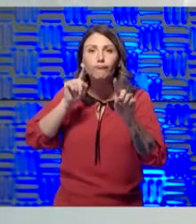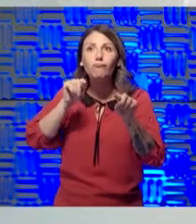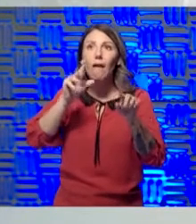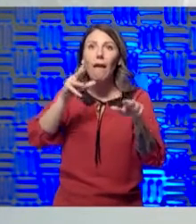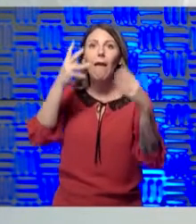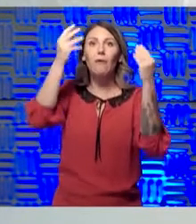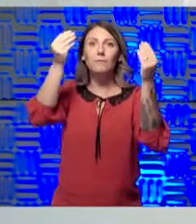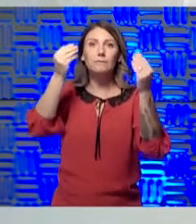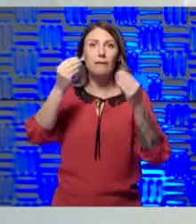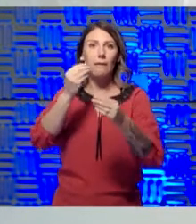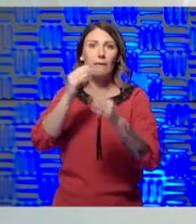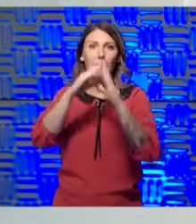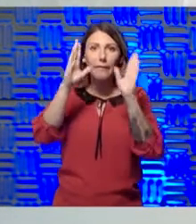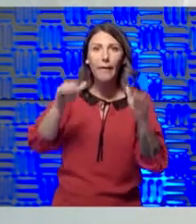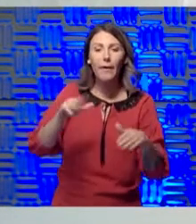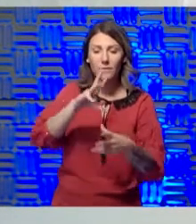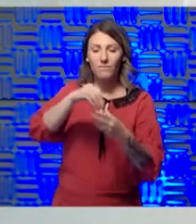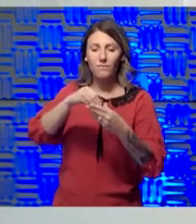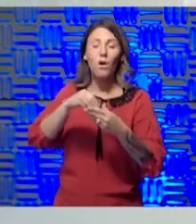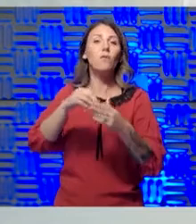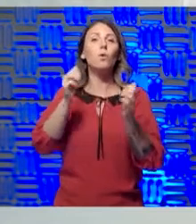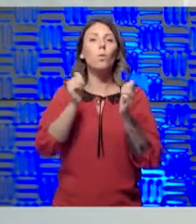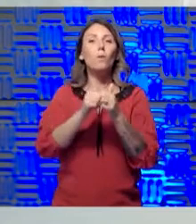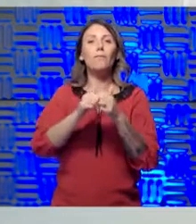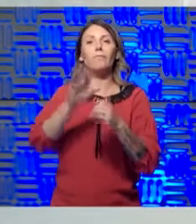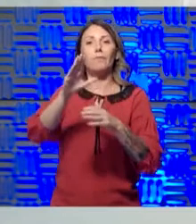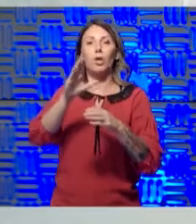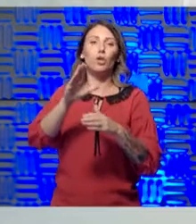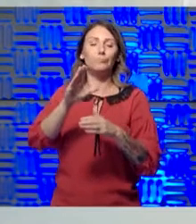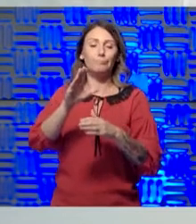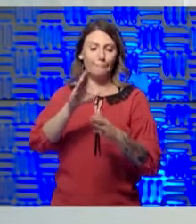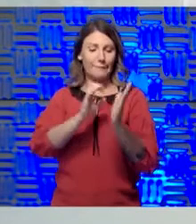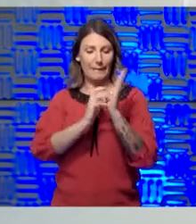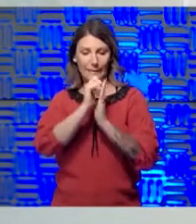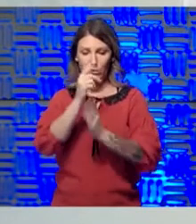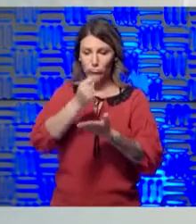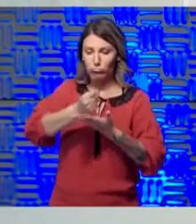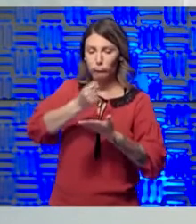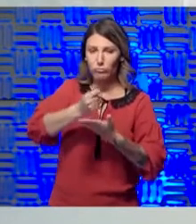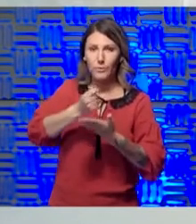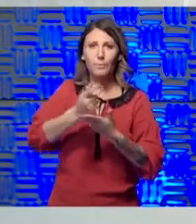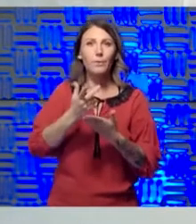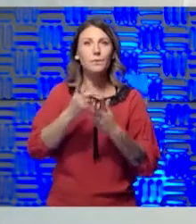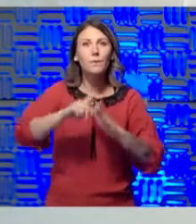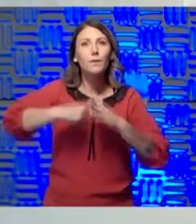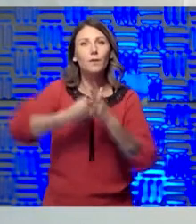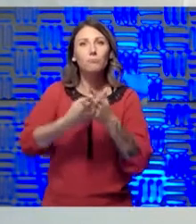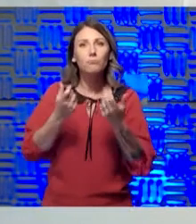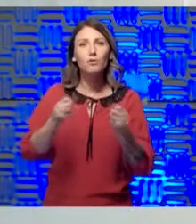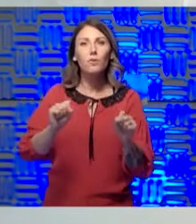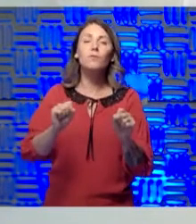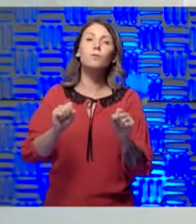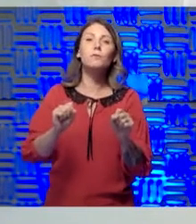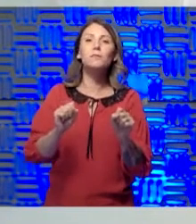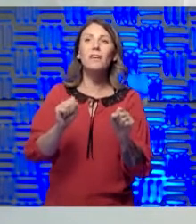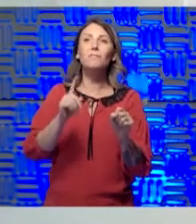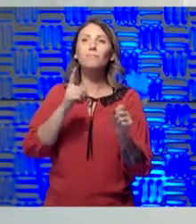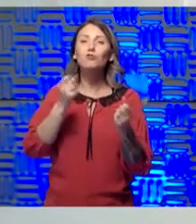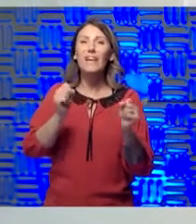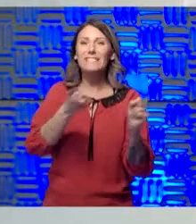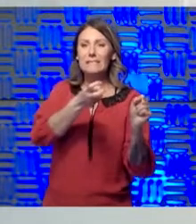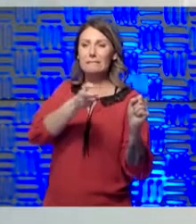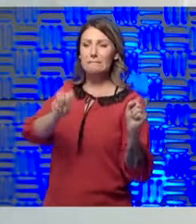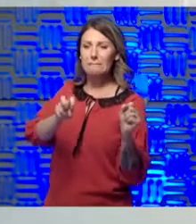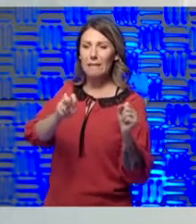house involved in their cancer journey. And so some of our initial efforts have been to mitigate that